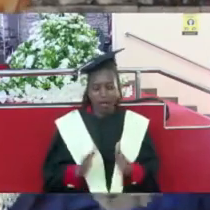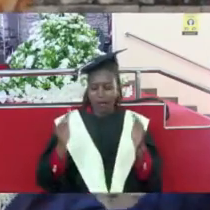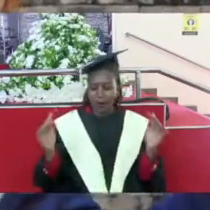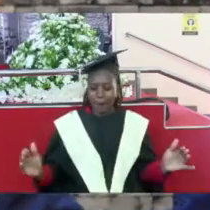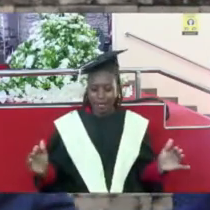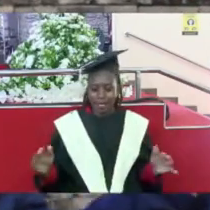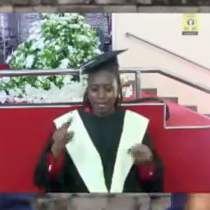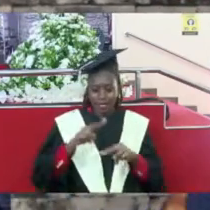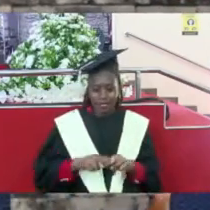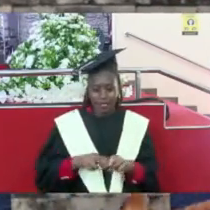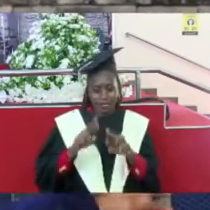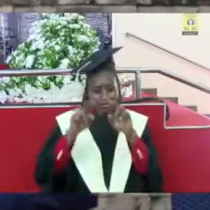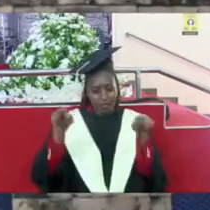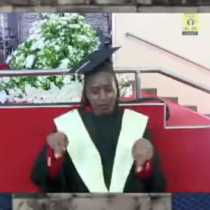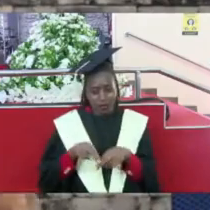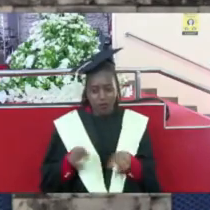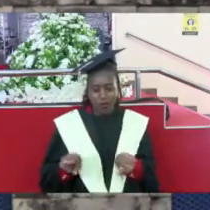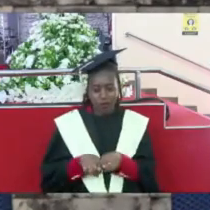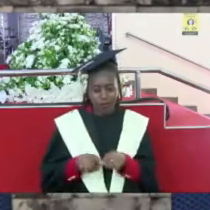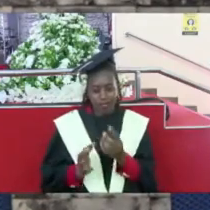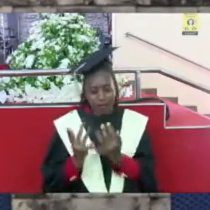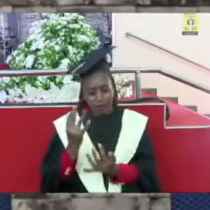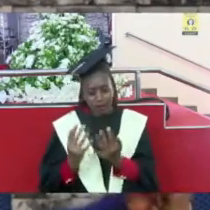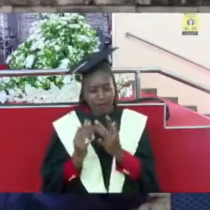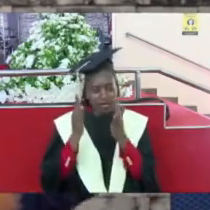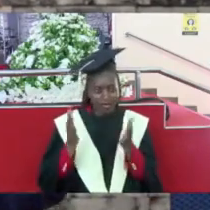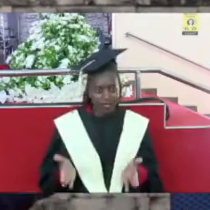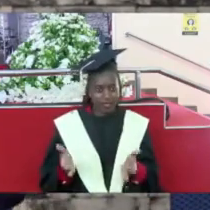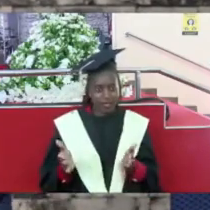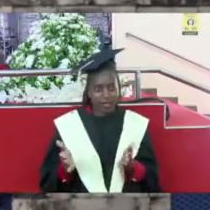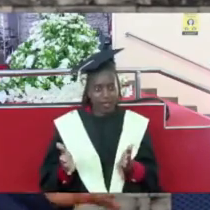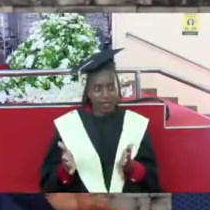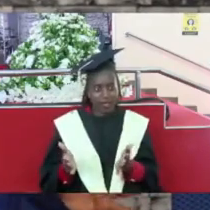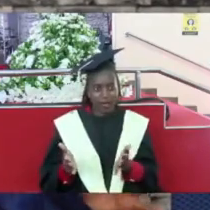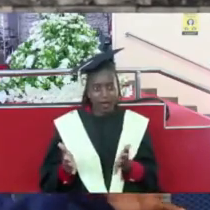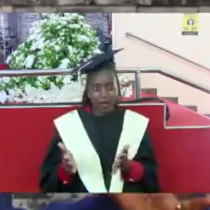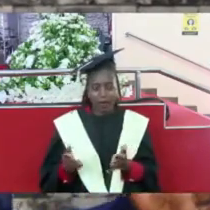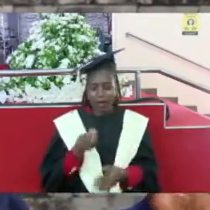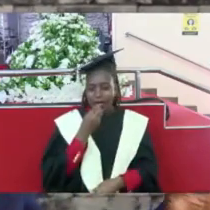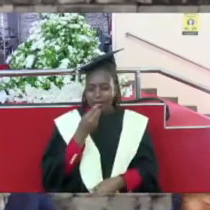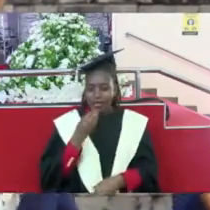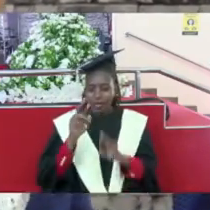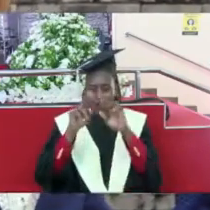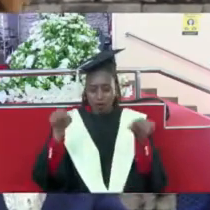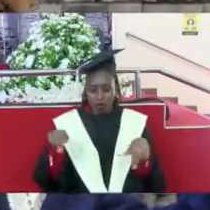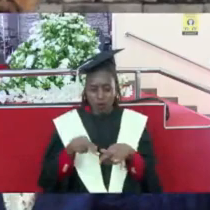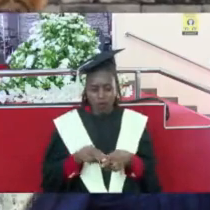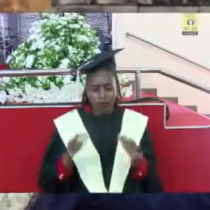makezi. Huge kitchen. Aha. My dining table had a place with the six chairs.